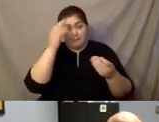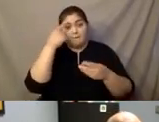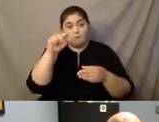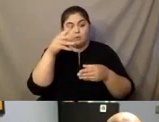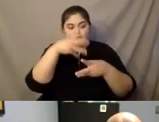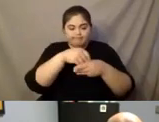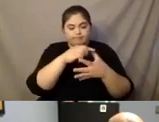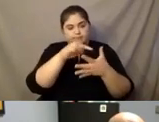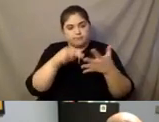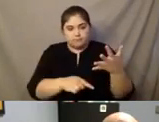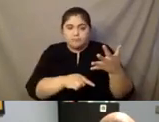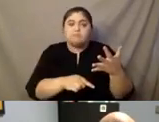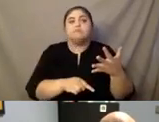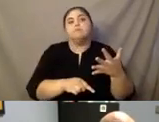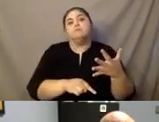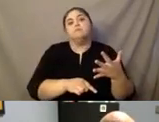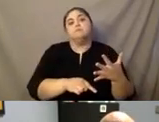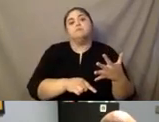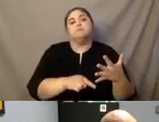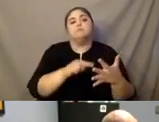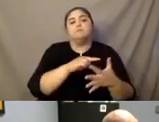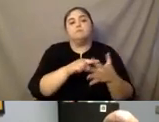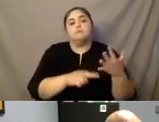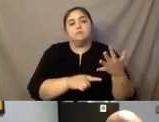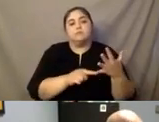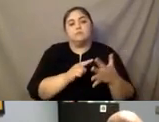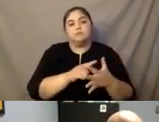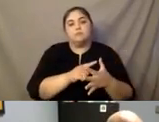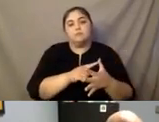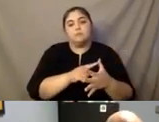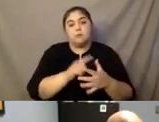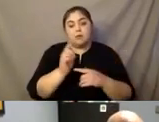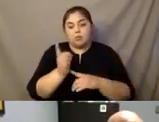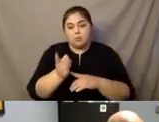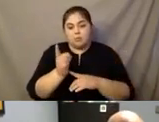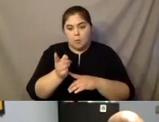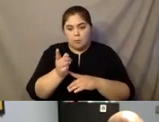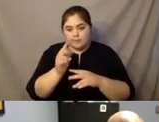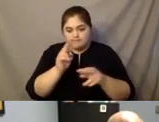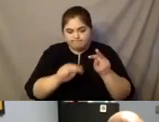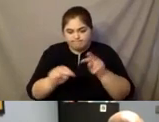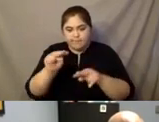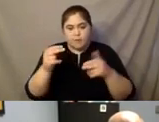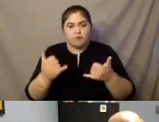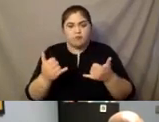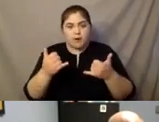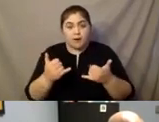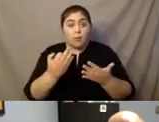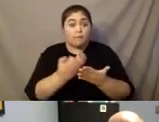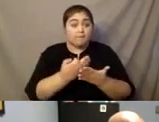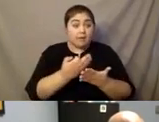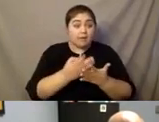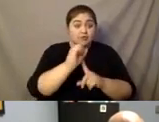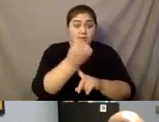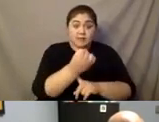disposition were those factors on the last slide. In the moment that we're looking at right now, financial cases, we're